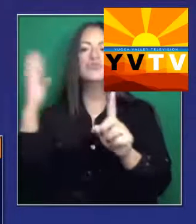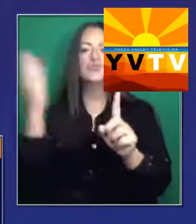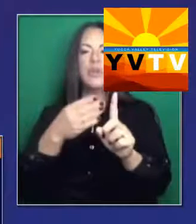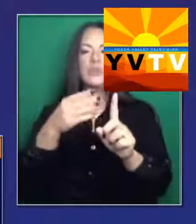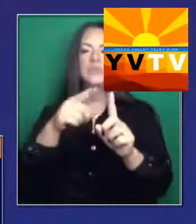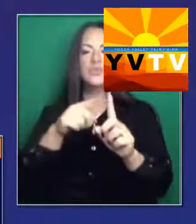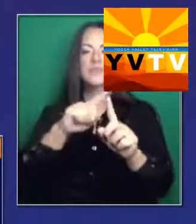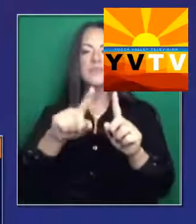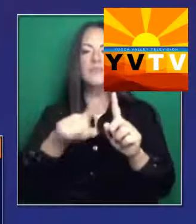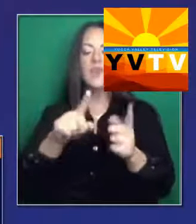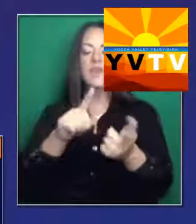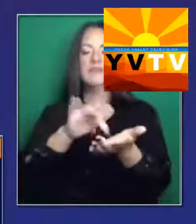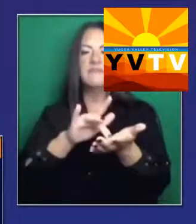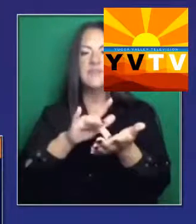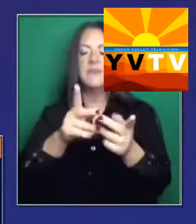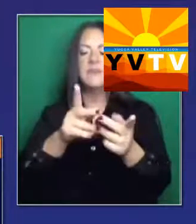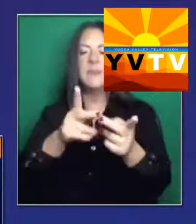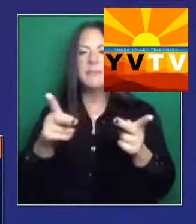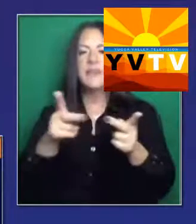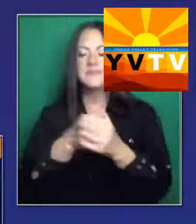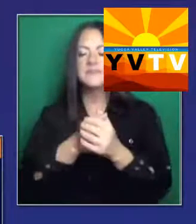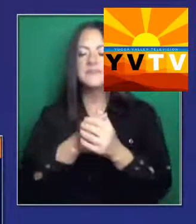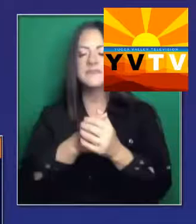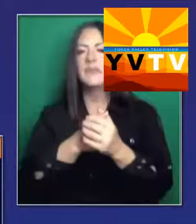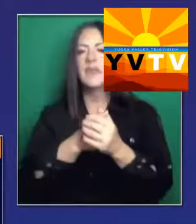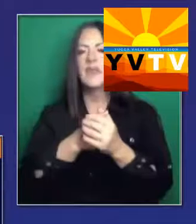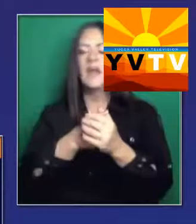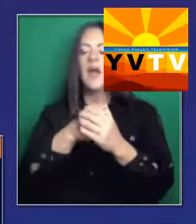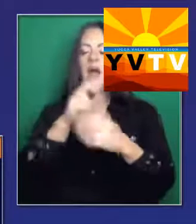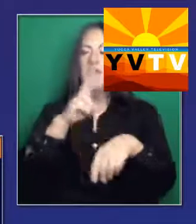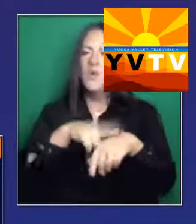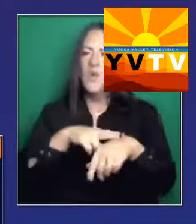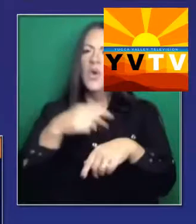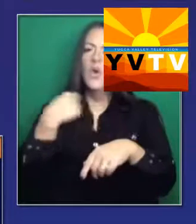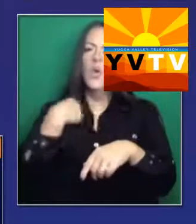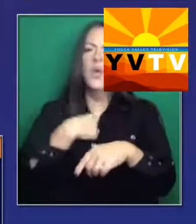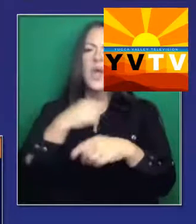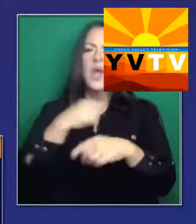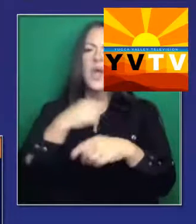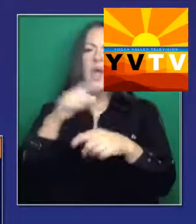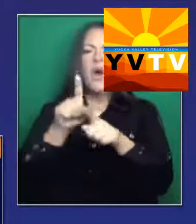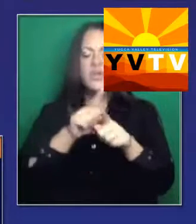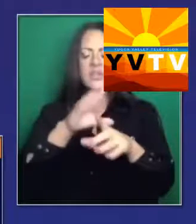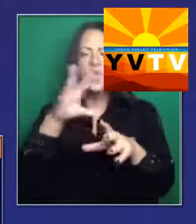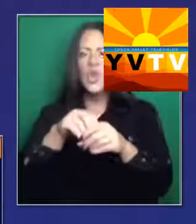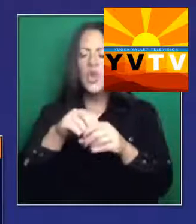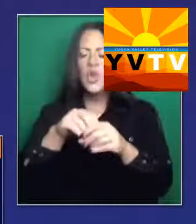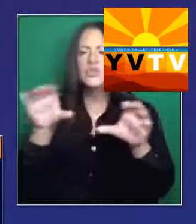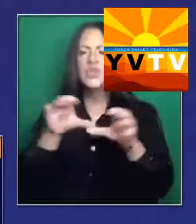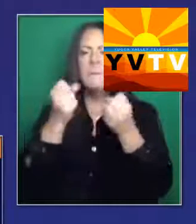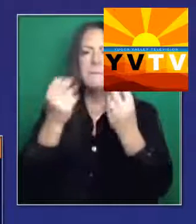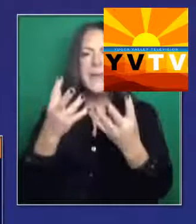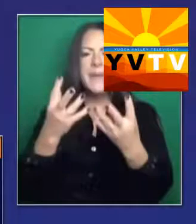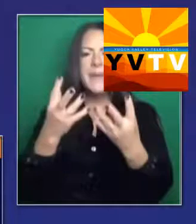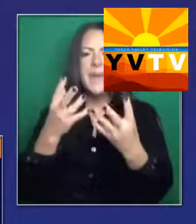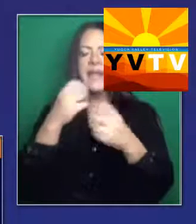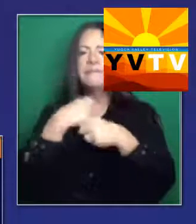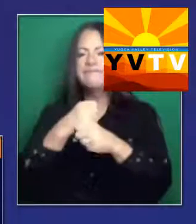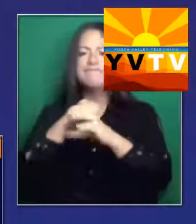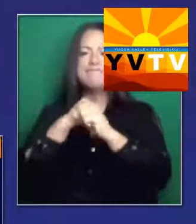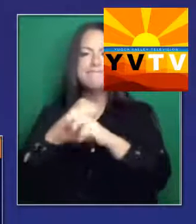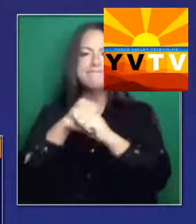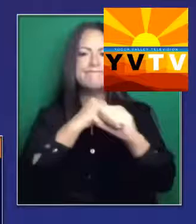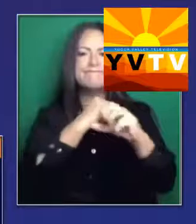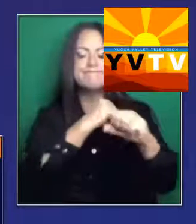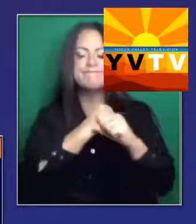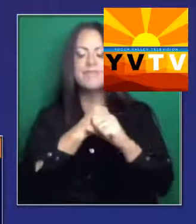public education campaign. Clearly, the state needs to do more. We've given you some updates, seen some PSAs in a culturally competent way. Again,